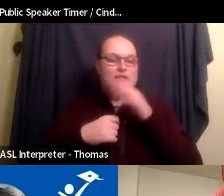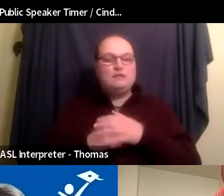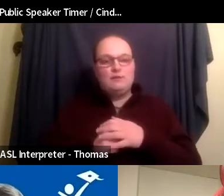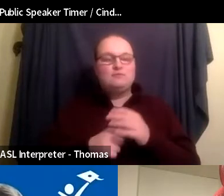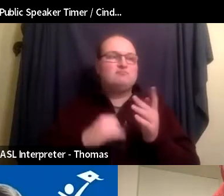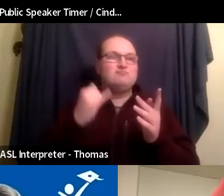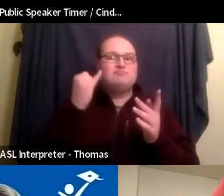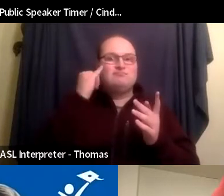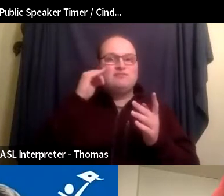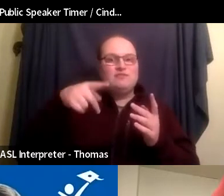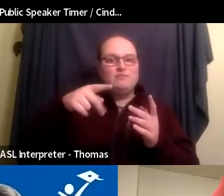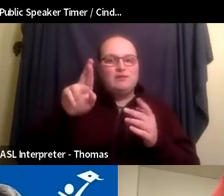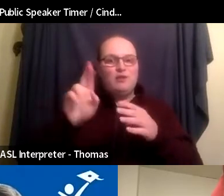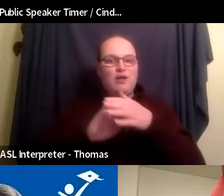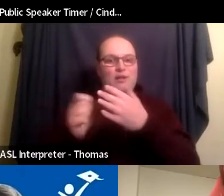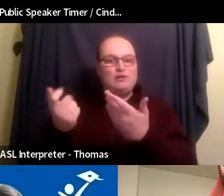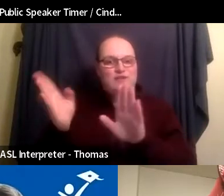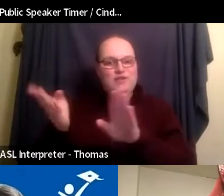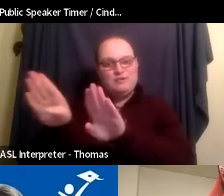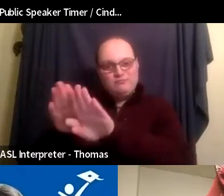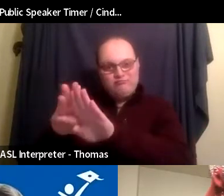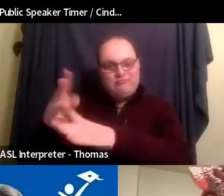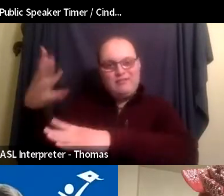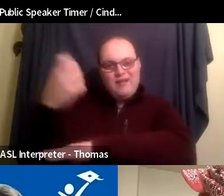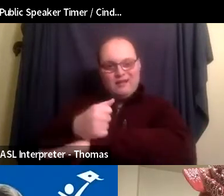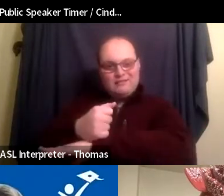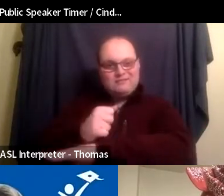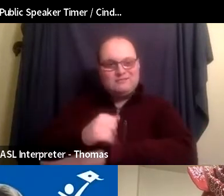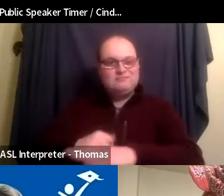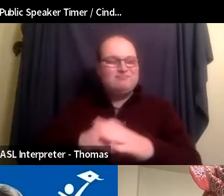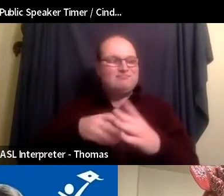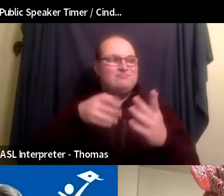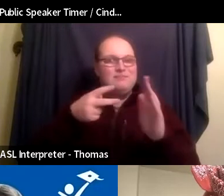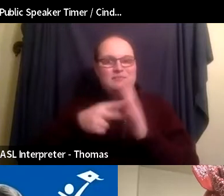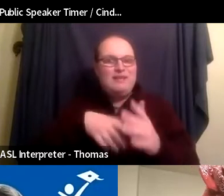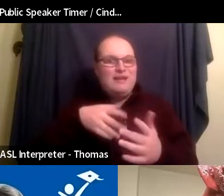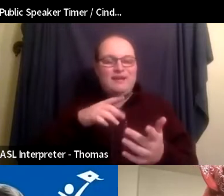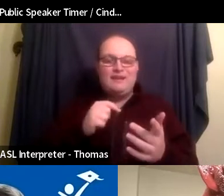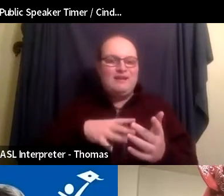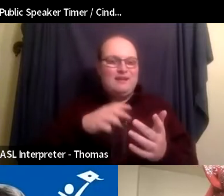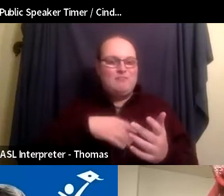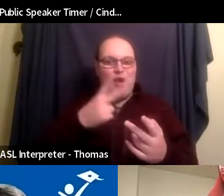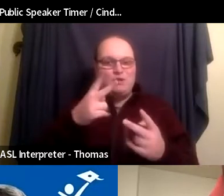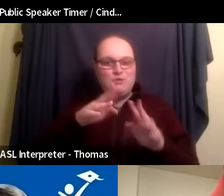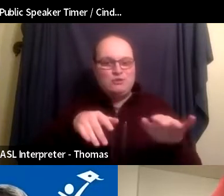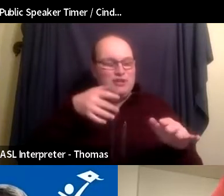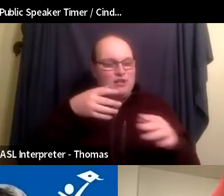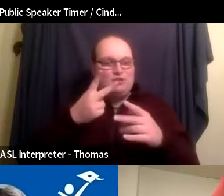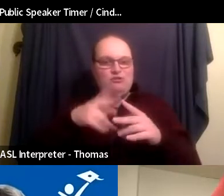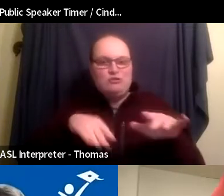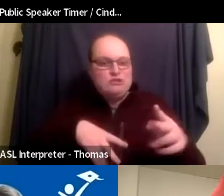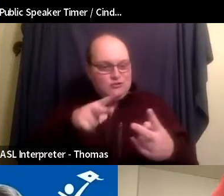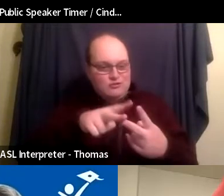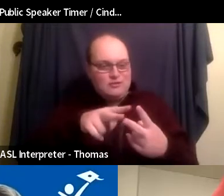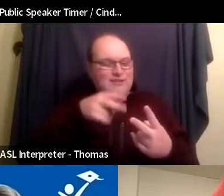Pointer Ridge is closed, this will be like a fourth transitional process for my two children who attends Pointer Ridge,